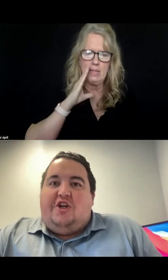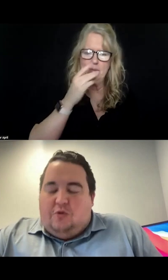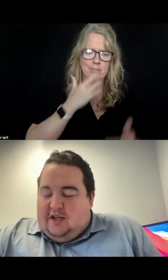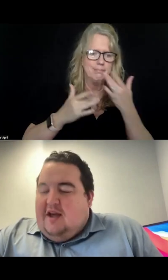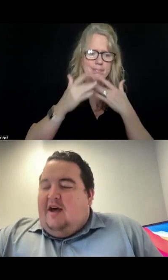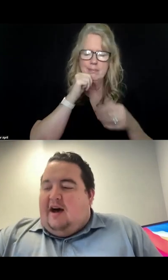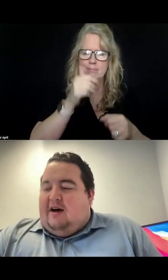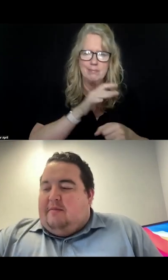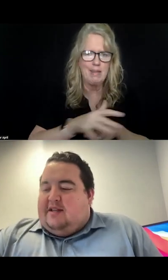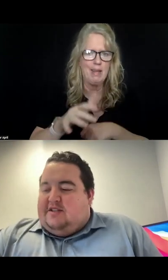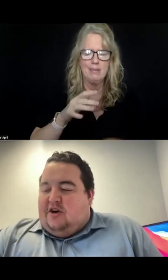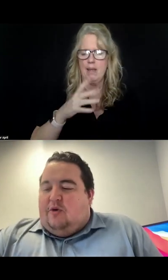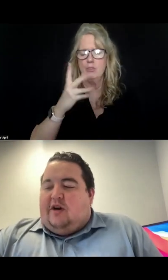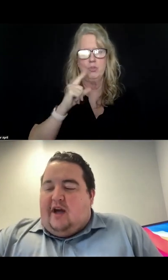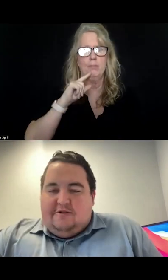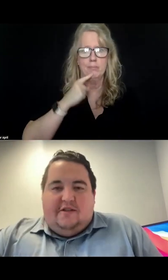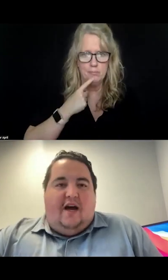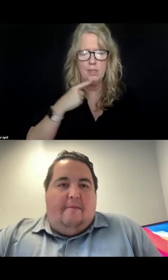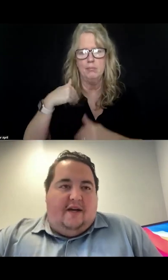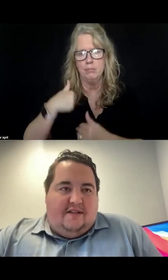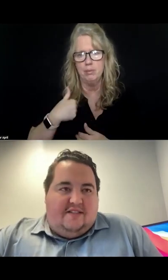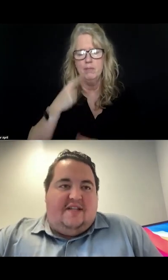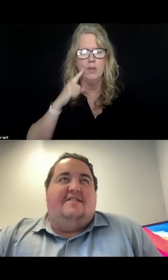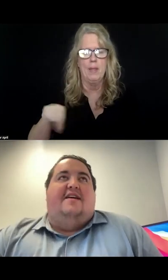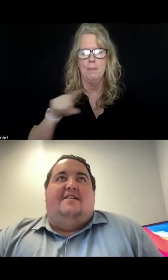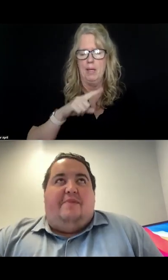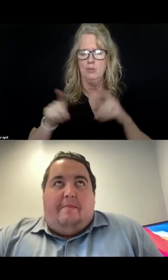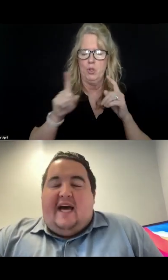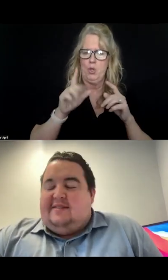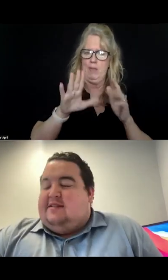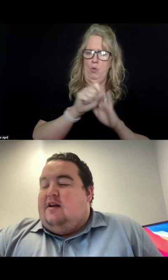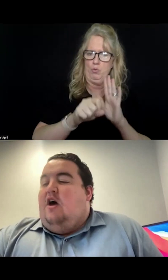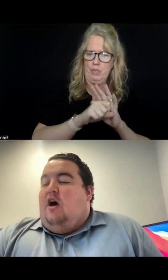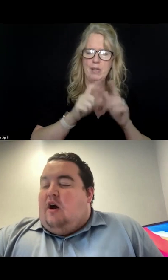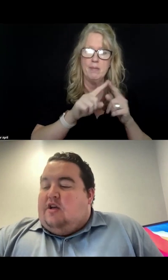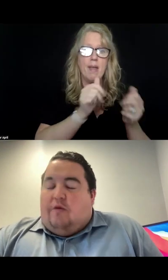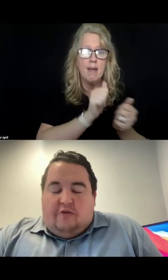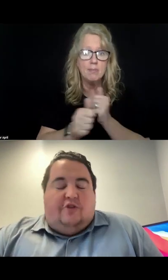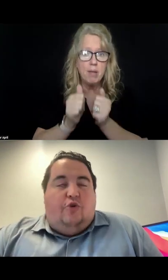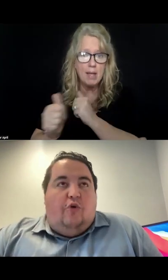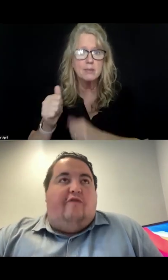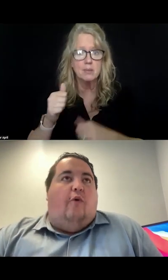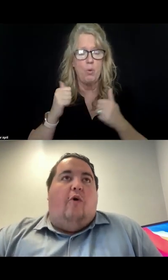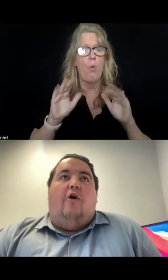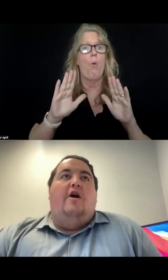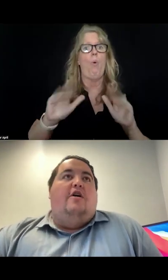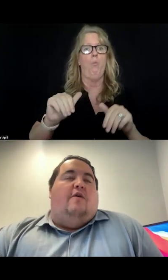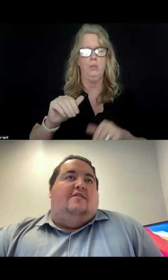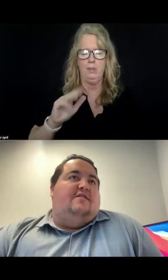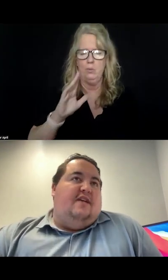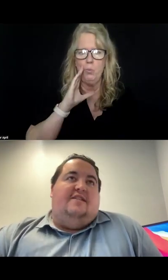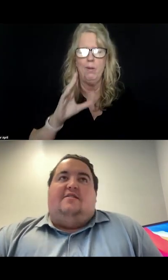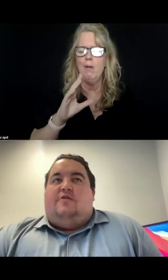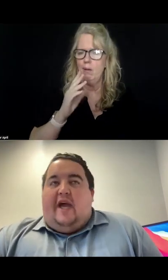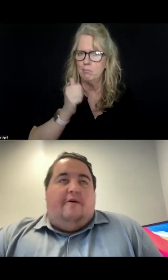more acutely. And so the counseling compact in the states that it's been passed in is hopefully a tool for,